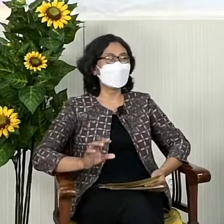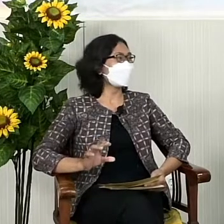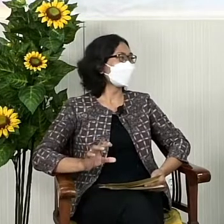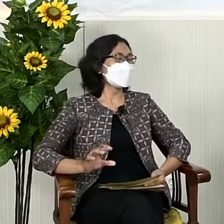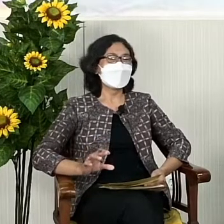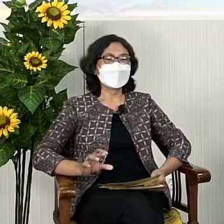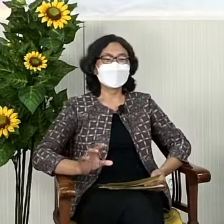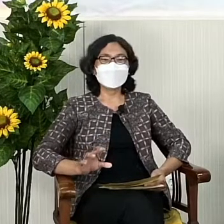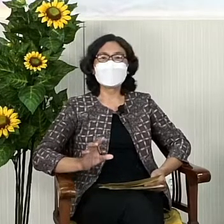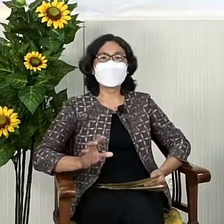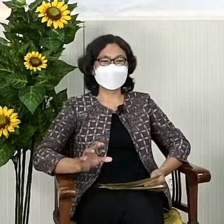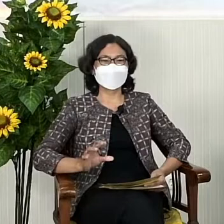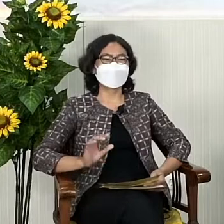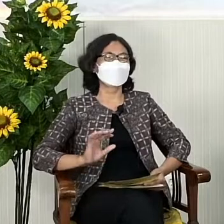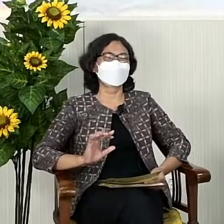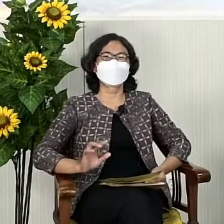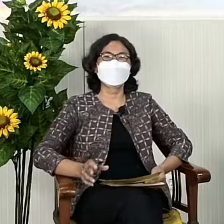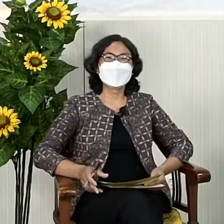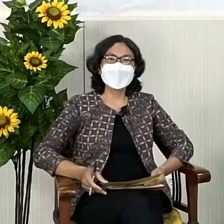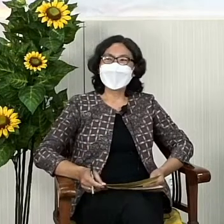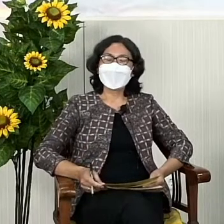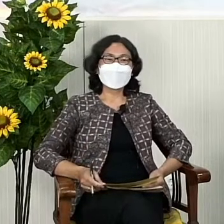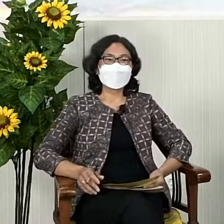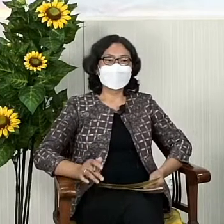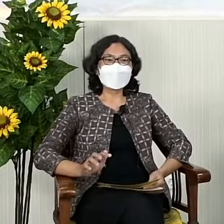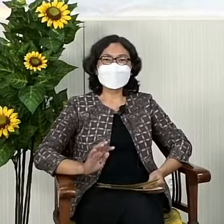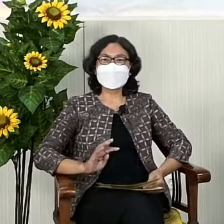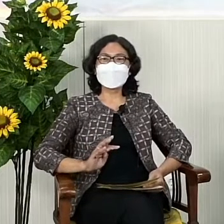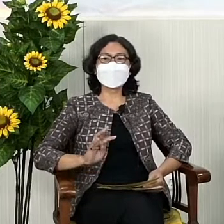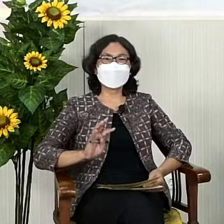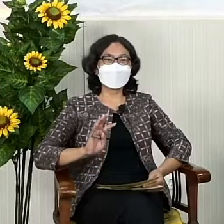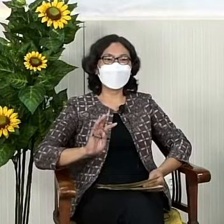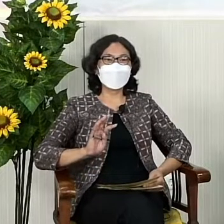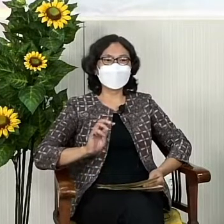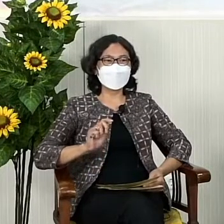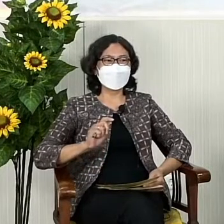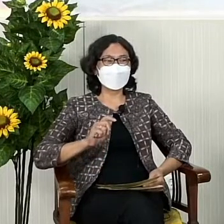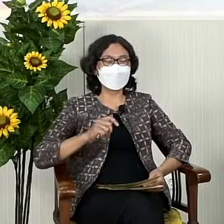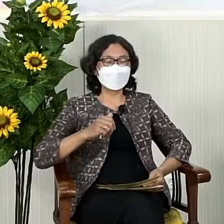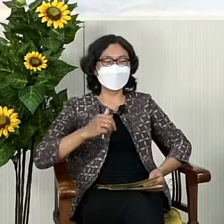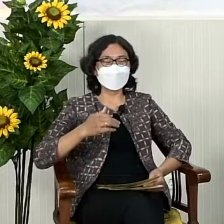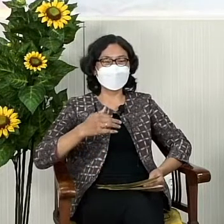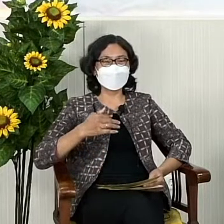when we cook, don't use plastic. Okay. Maybe someone want